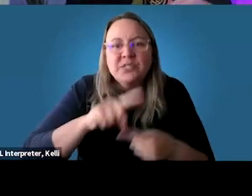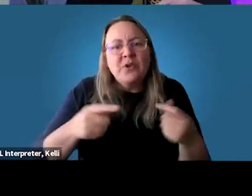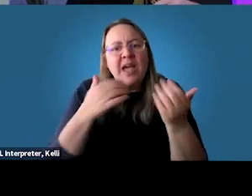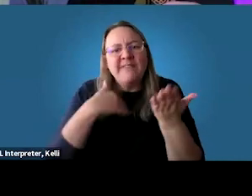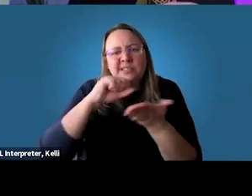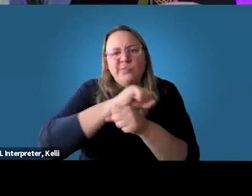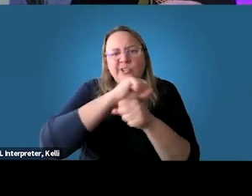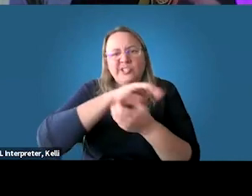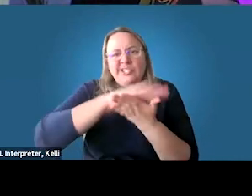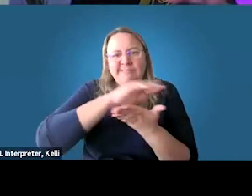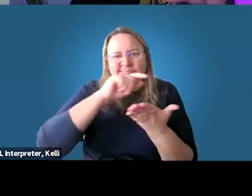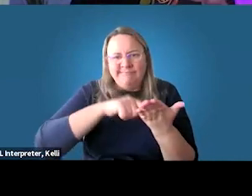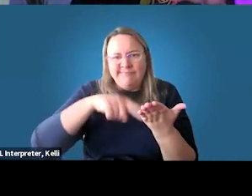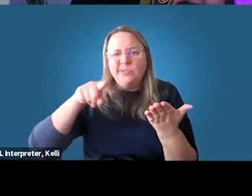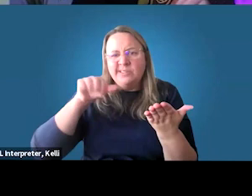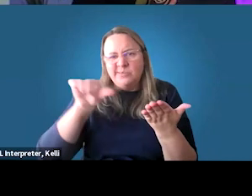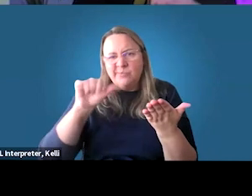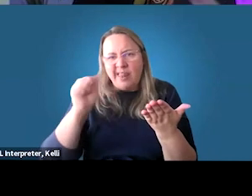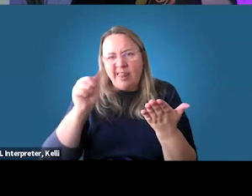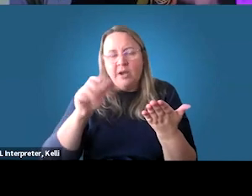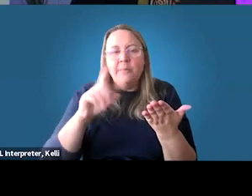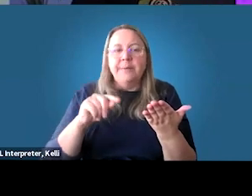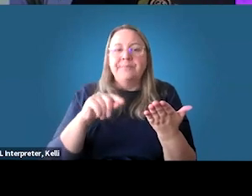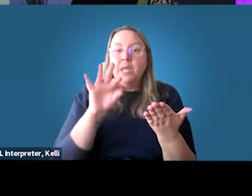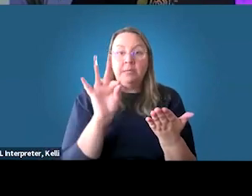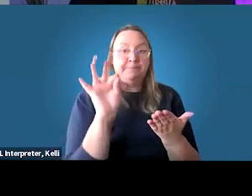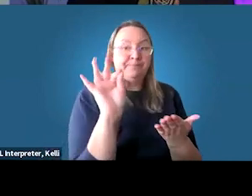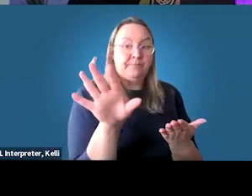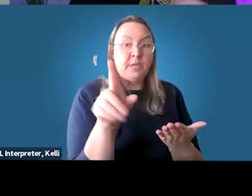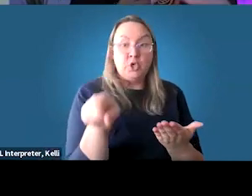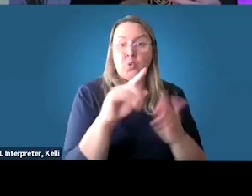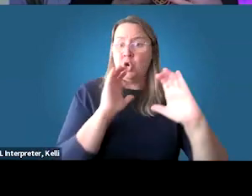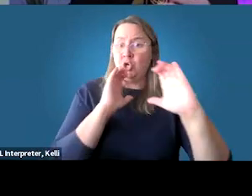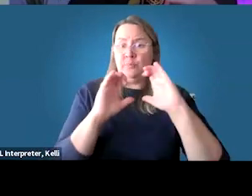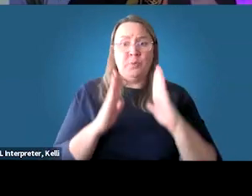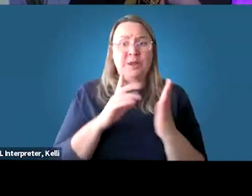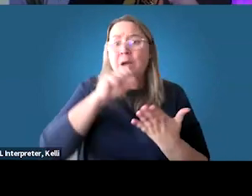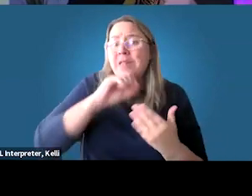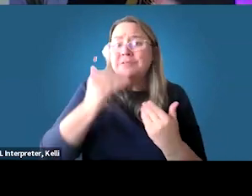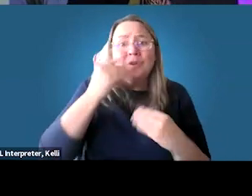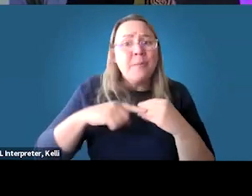this later. I'm going to give you the prompt. You are communicators. I would love to